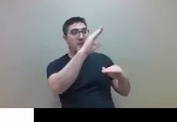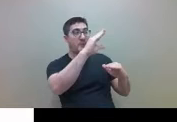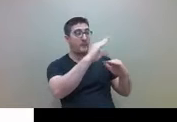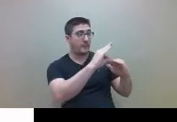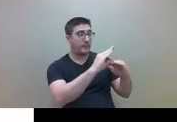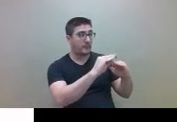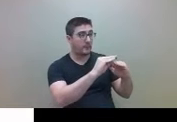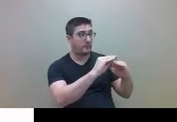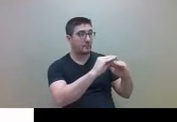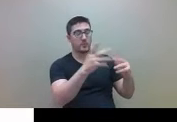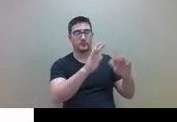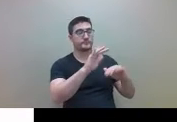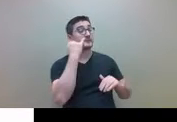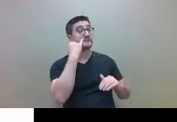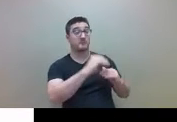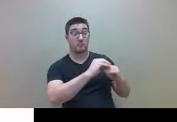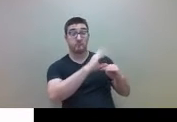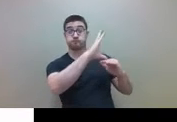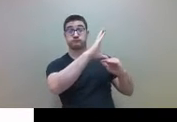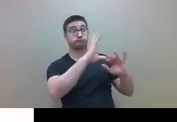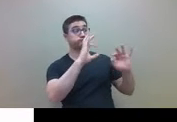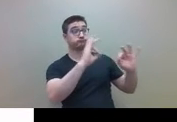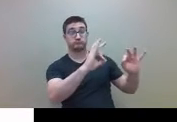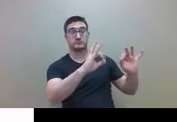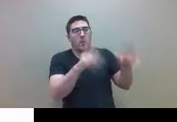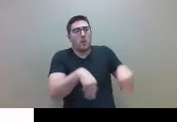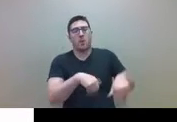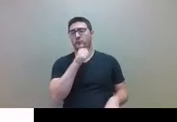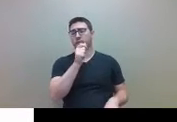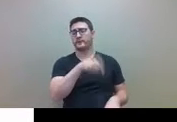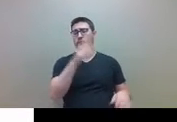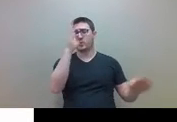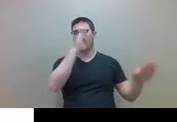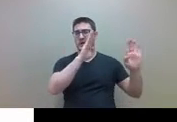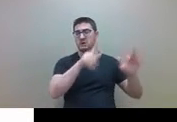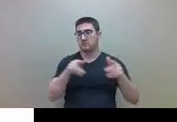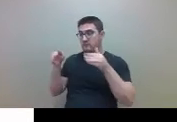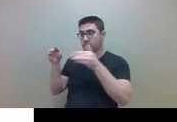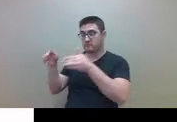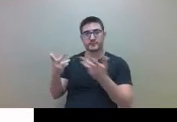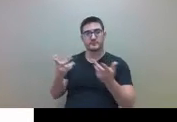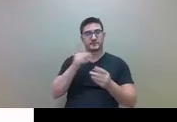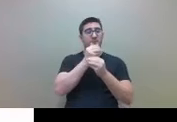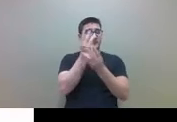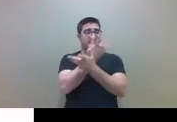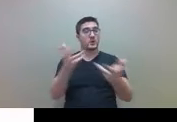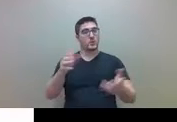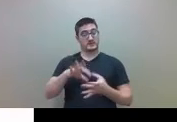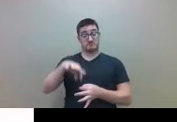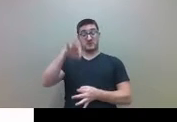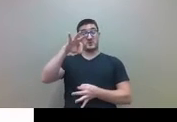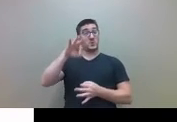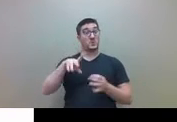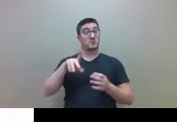you. But, there's got to be some belief system in there, whatever it is.